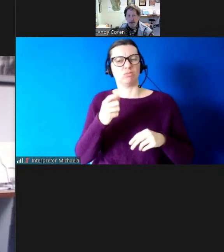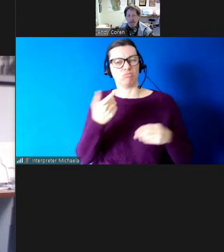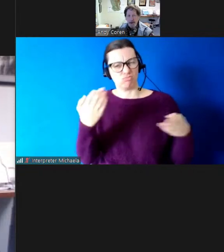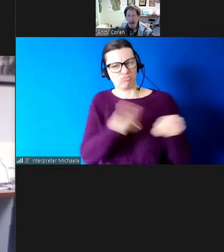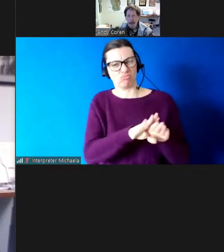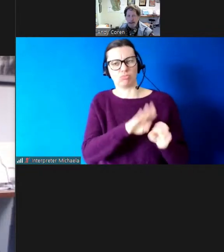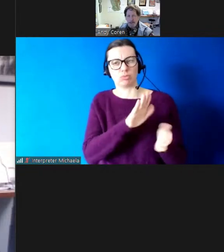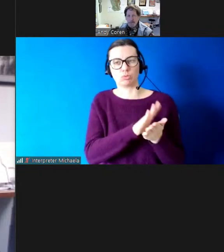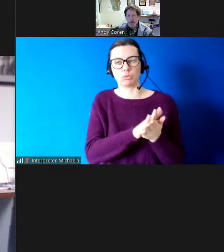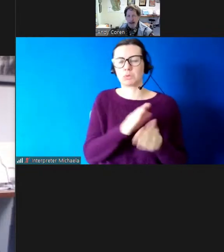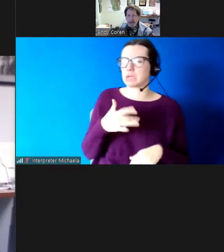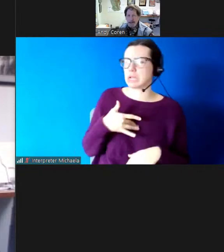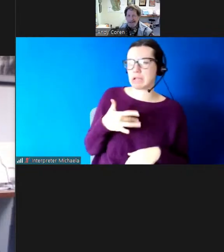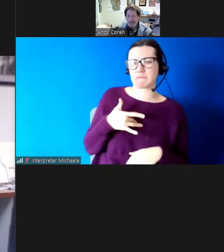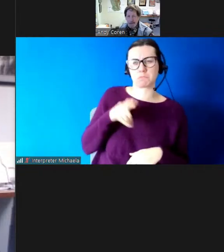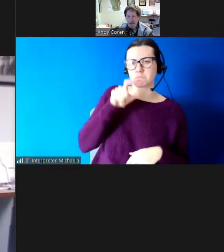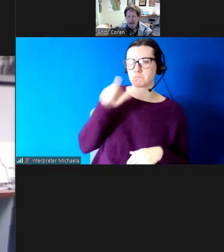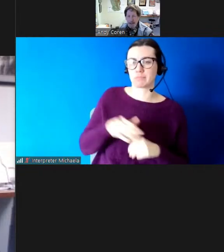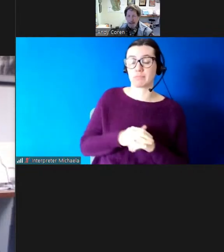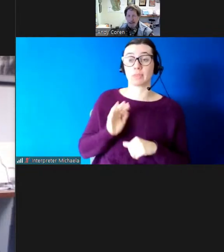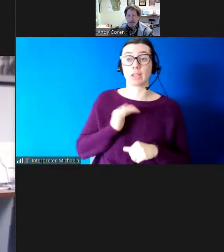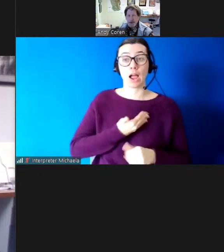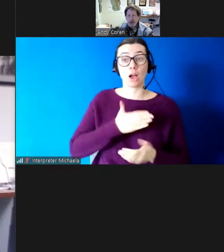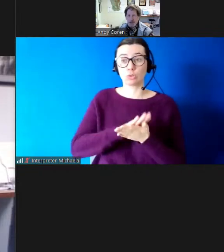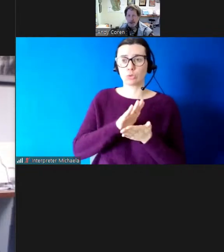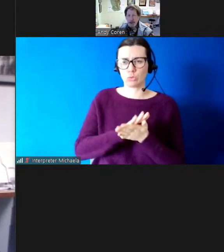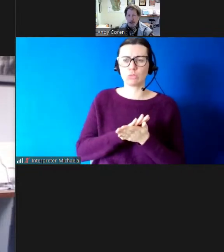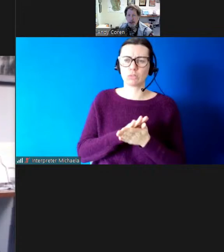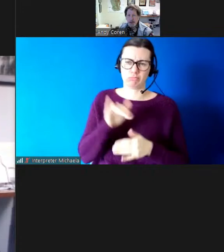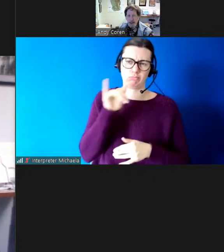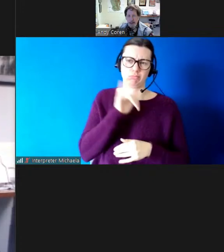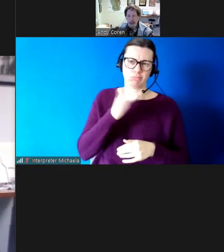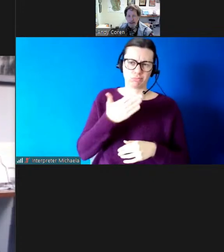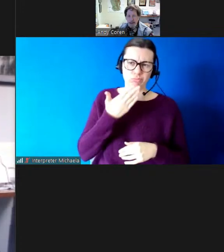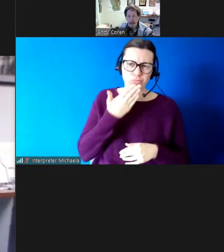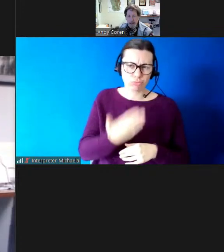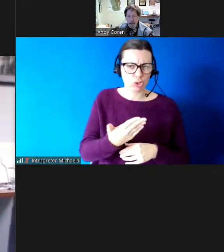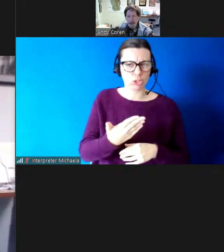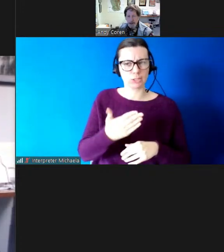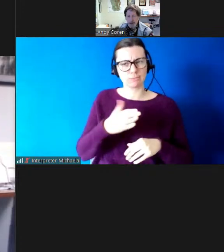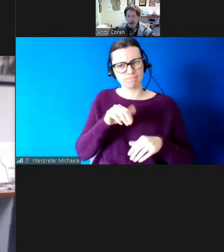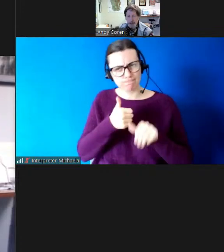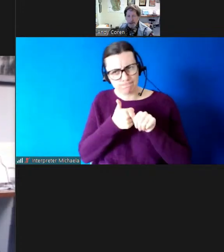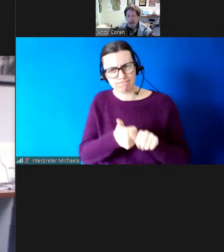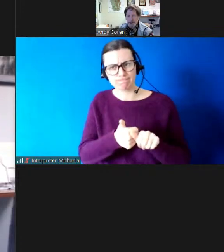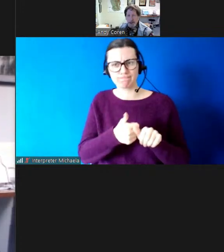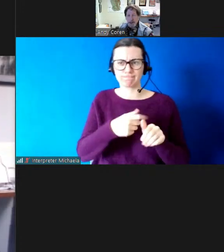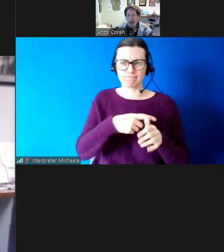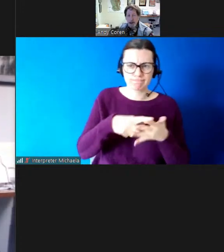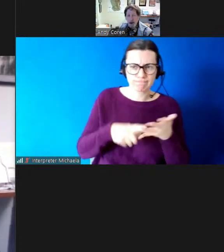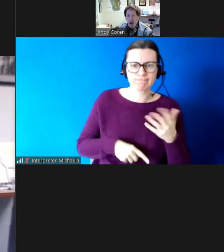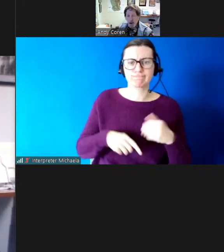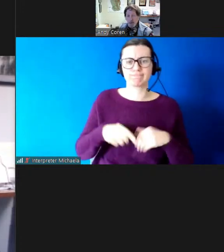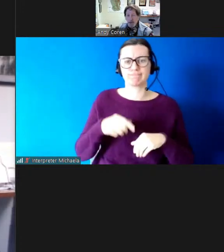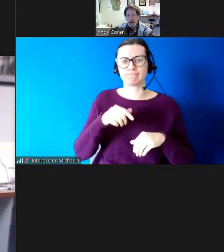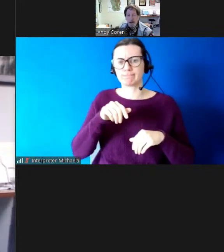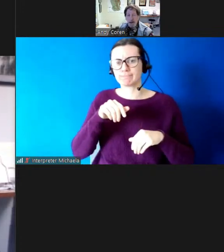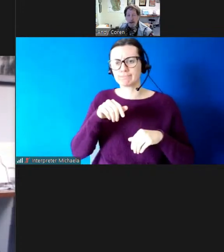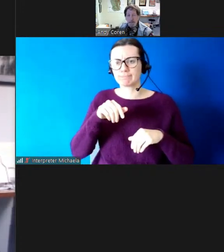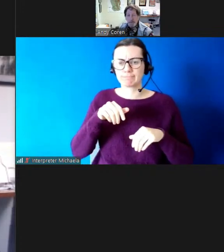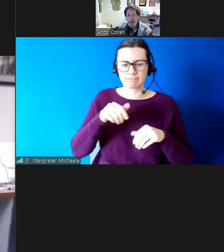been very proactive, in fact, exemplary, sending children the antigen tests